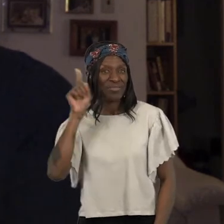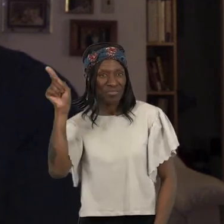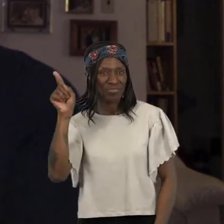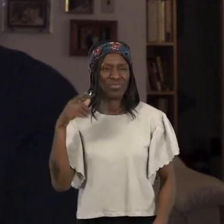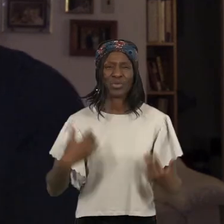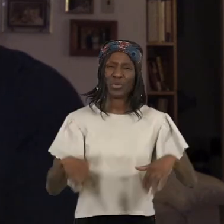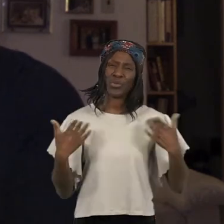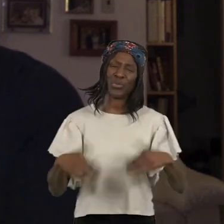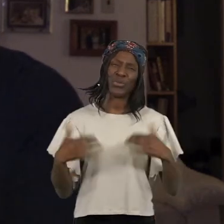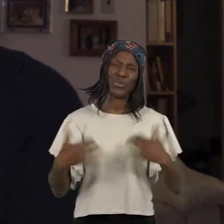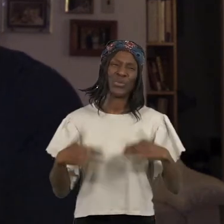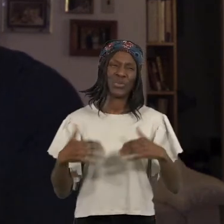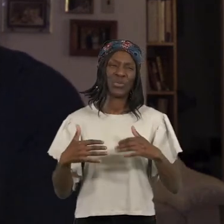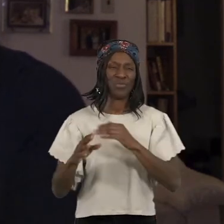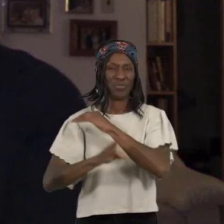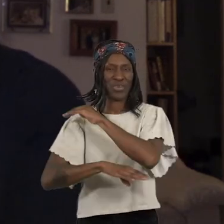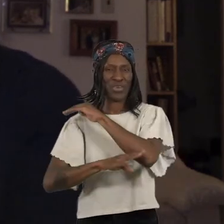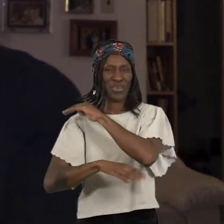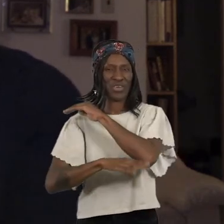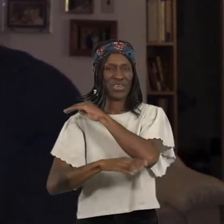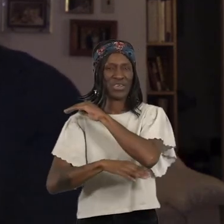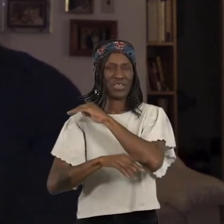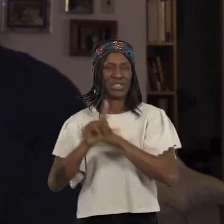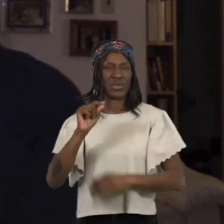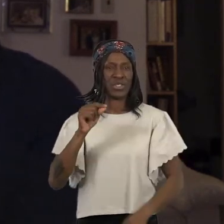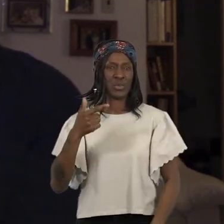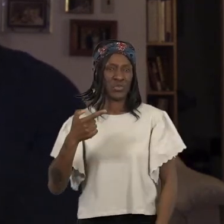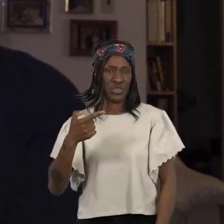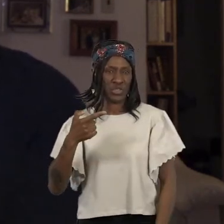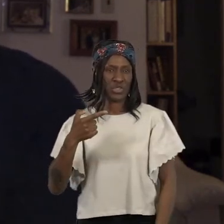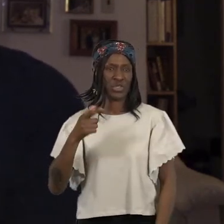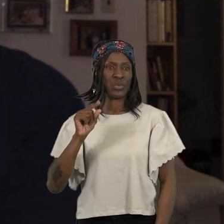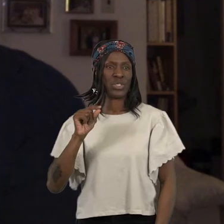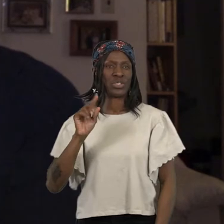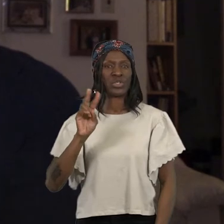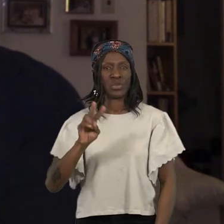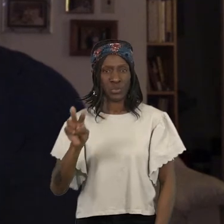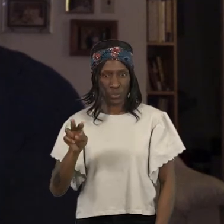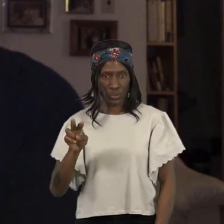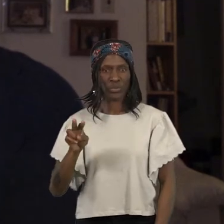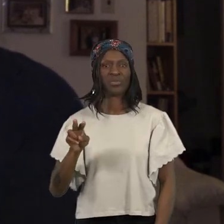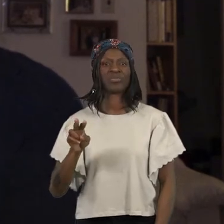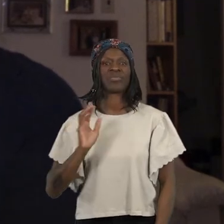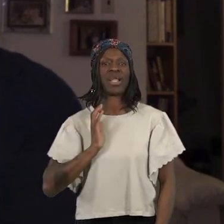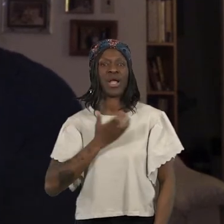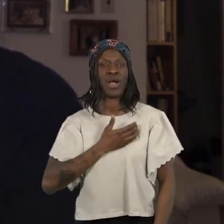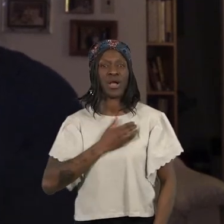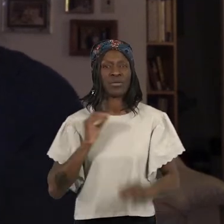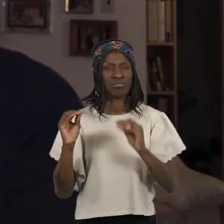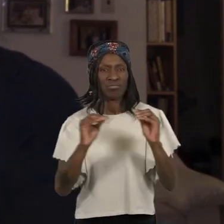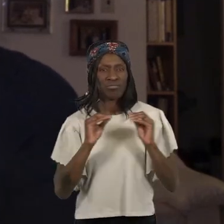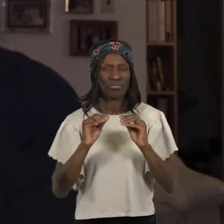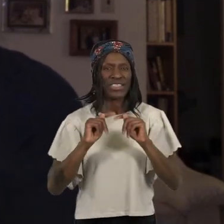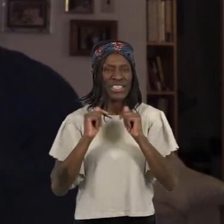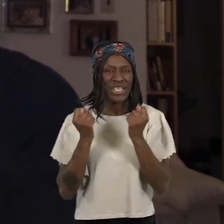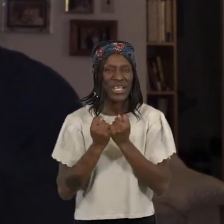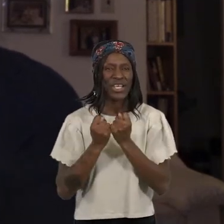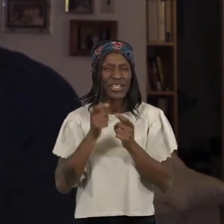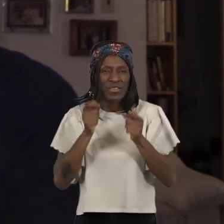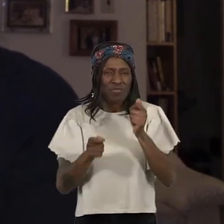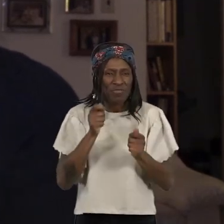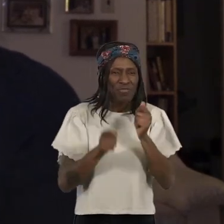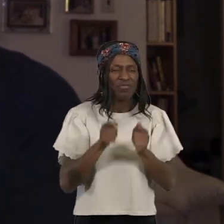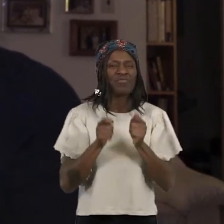even Edmonton. In the fall of 2021 and 2022, our education